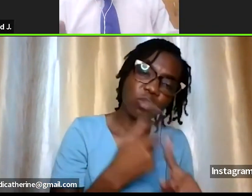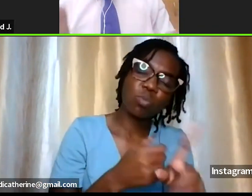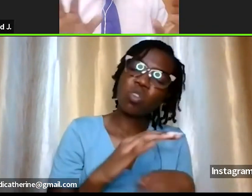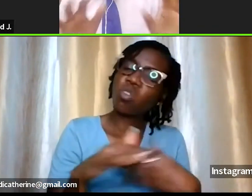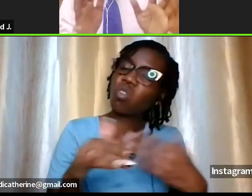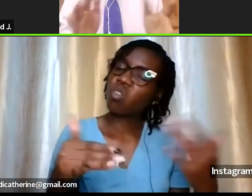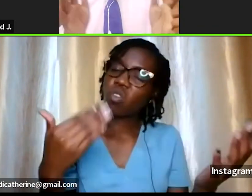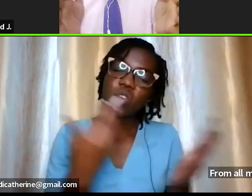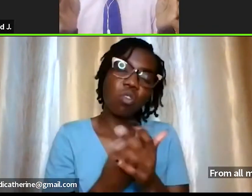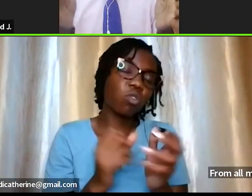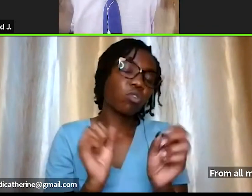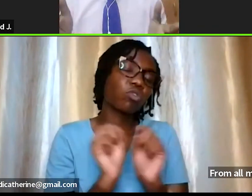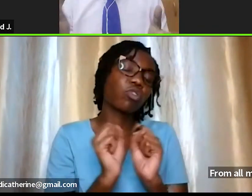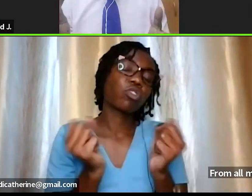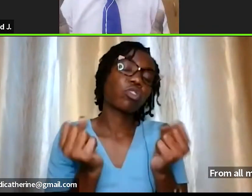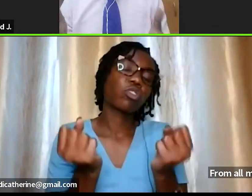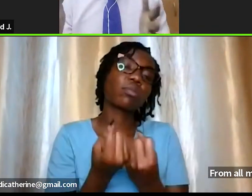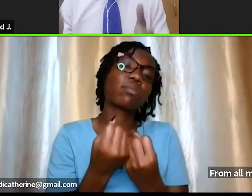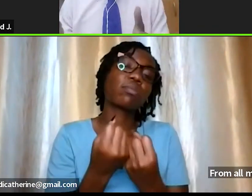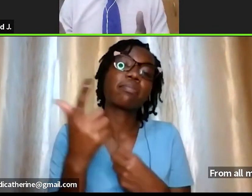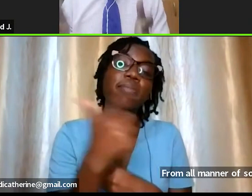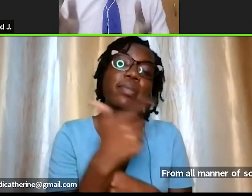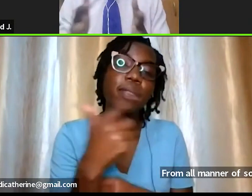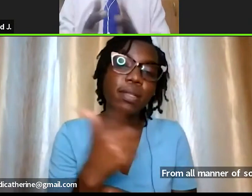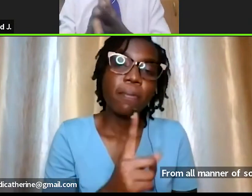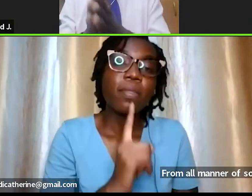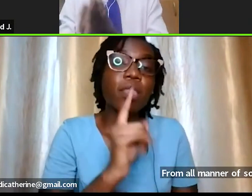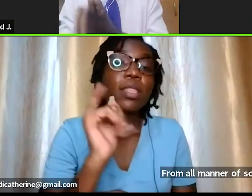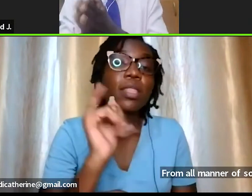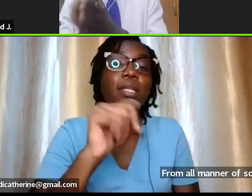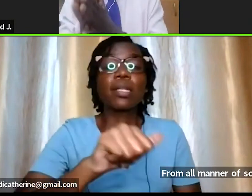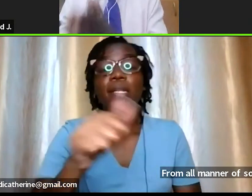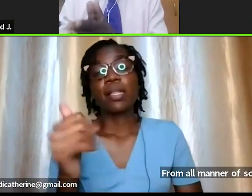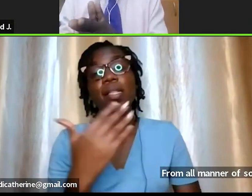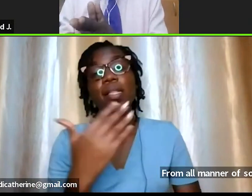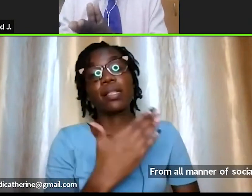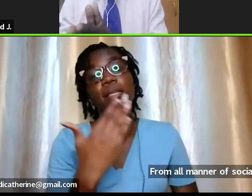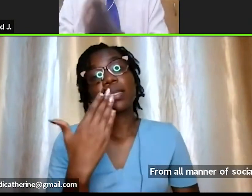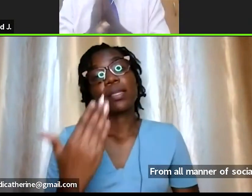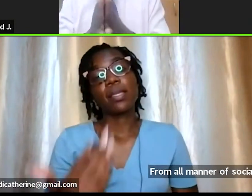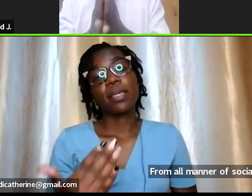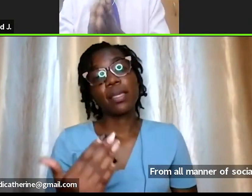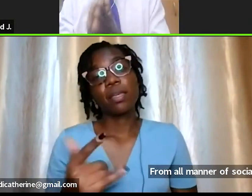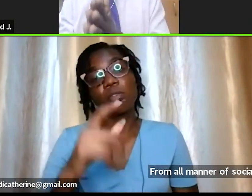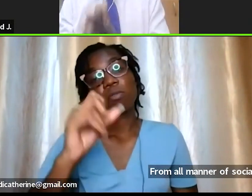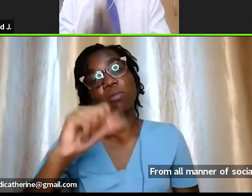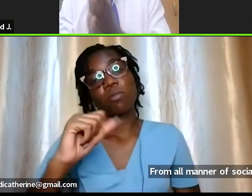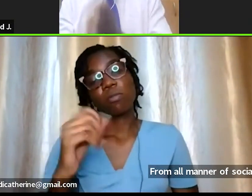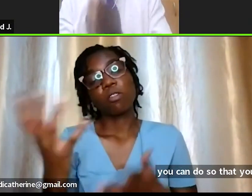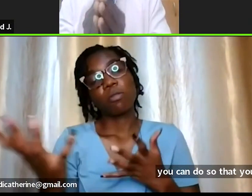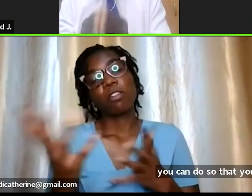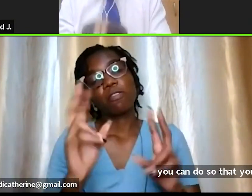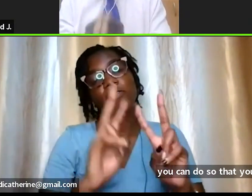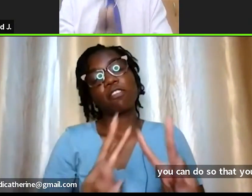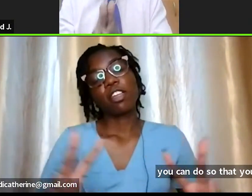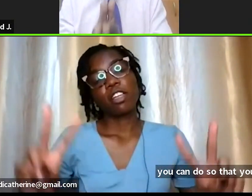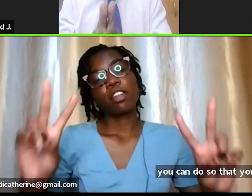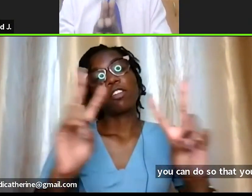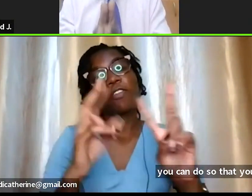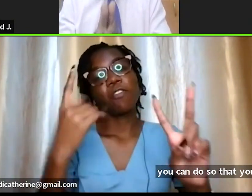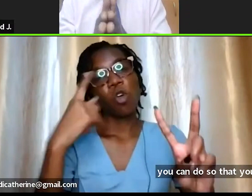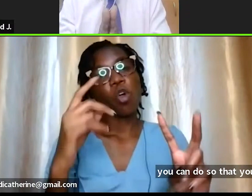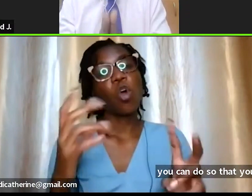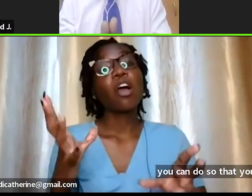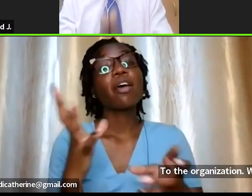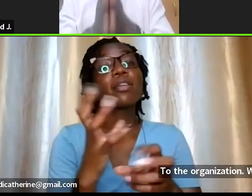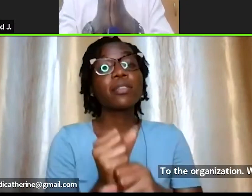media. That is another thing you can do so that you can be able to bring value to the organization. What kind of